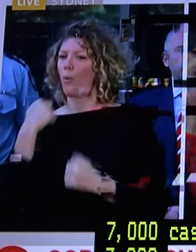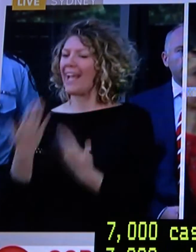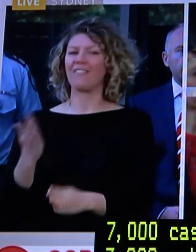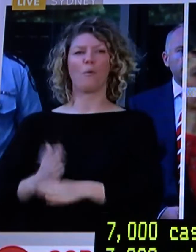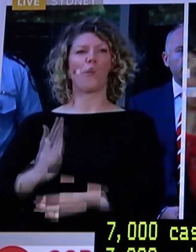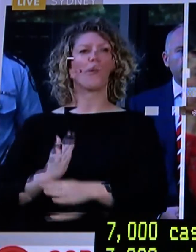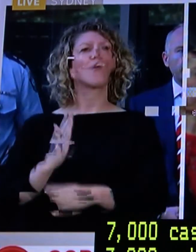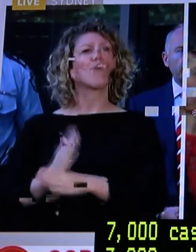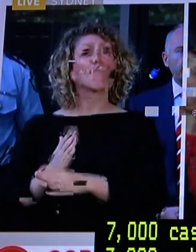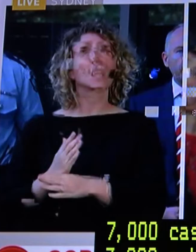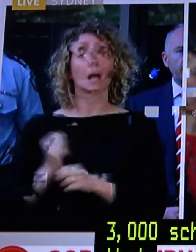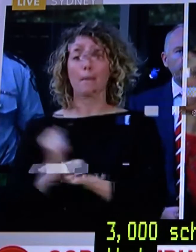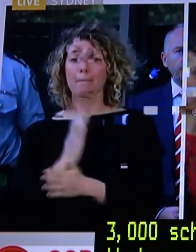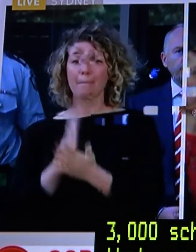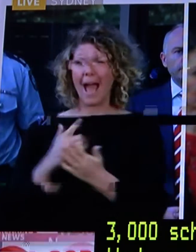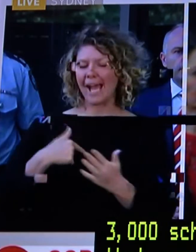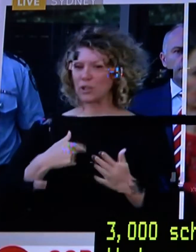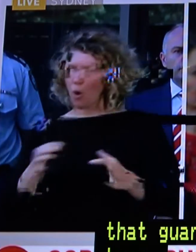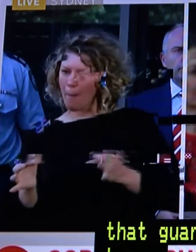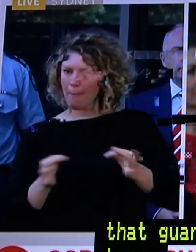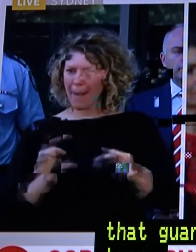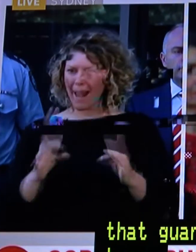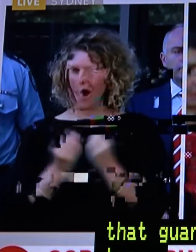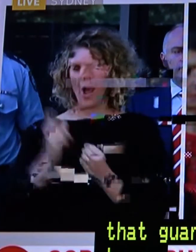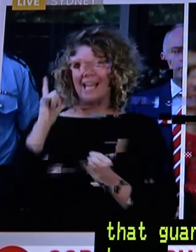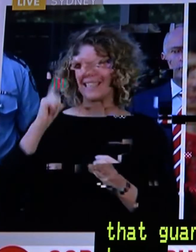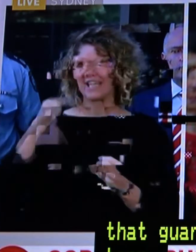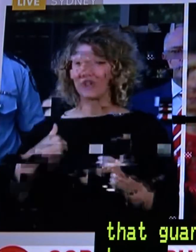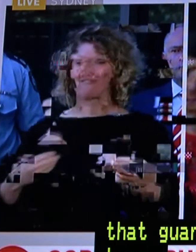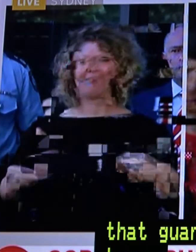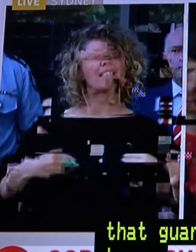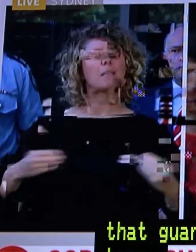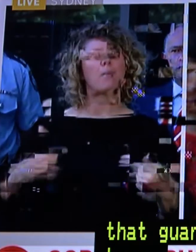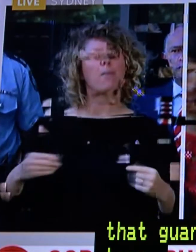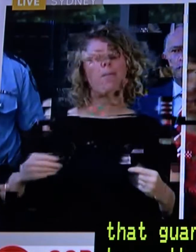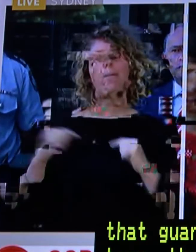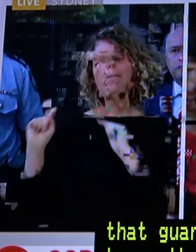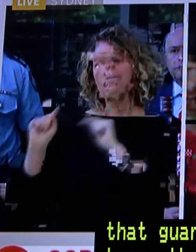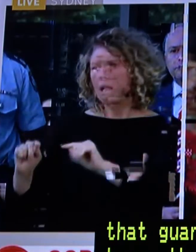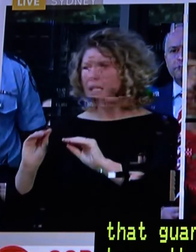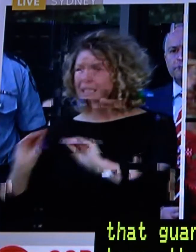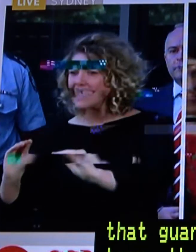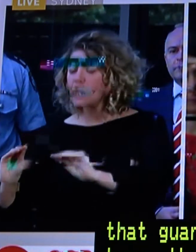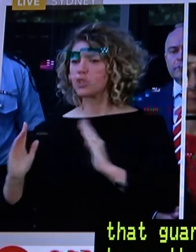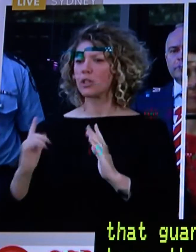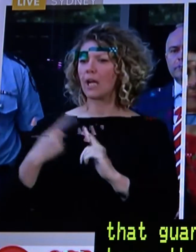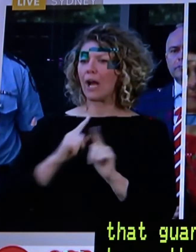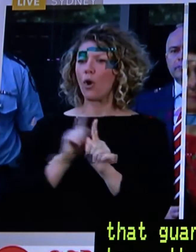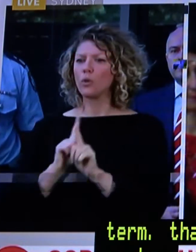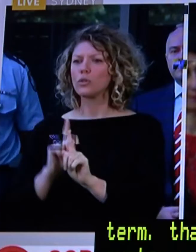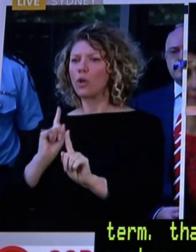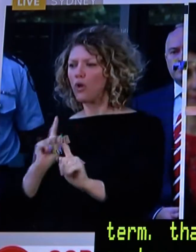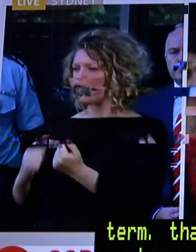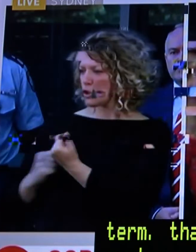term, and that will mean that we can make this system work well so that teachers will have flexibility around what they're doing in their classroom, but also to have that